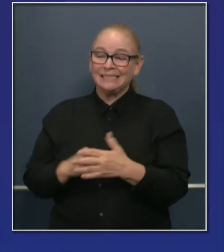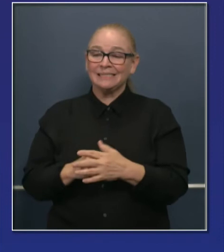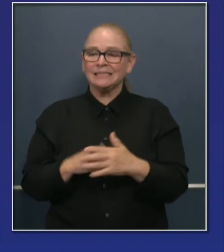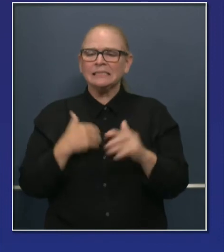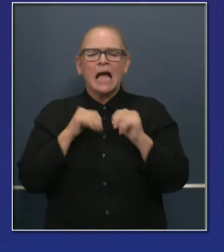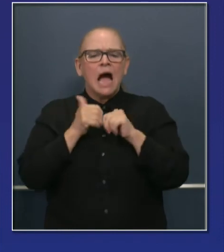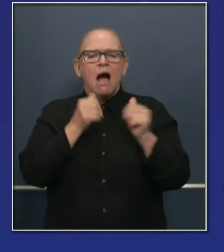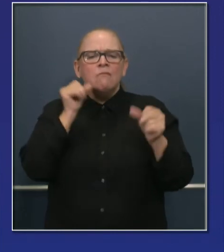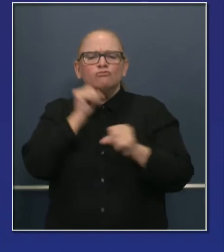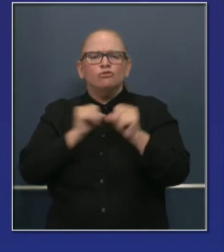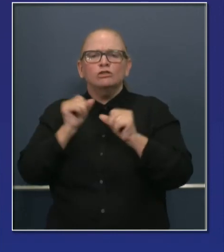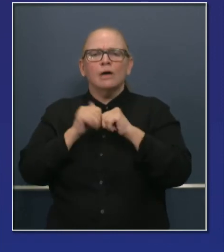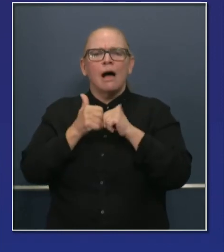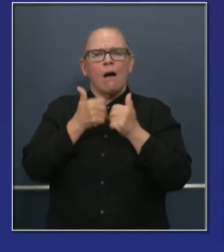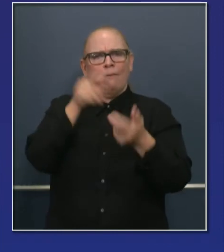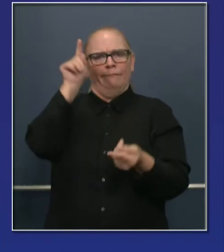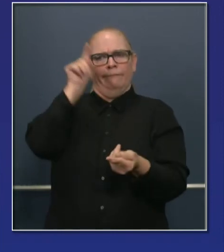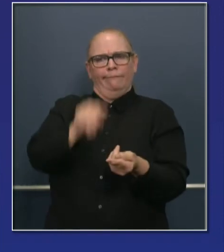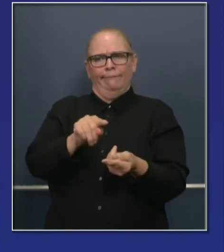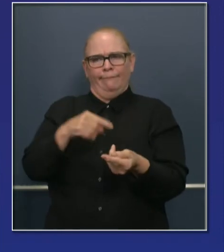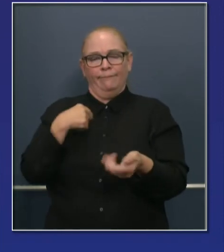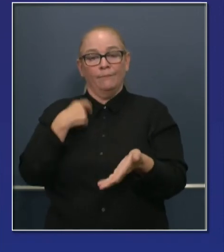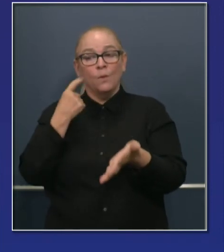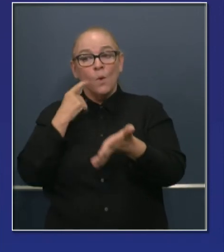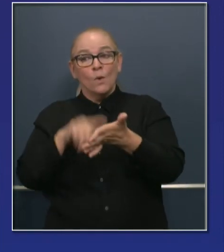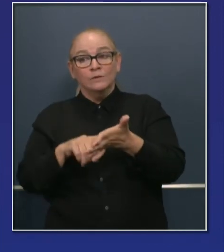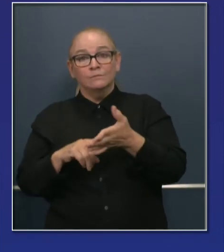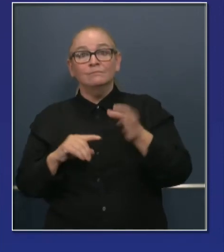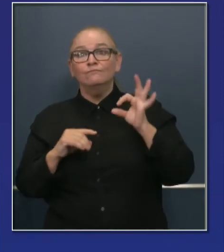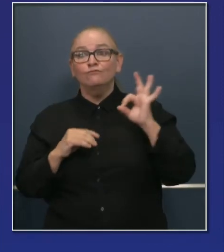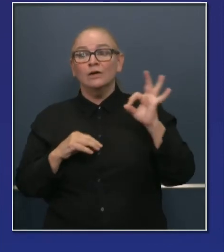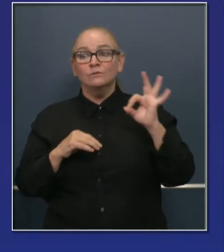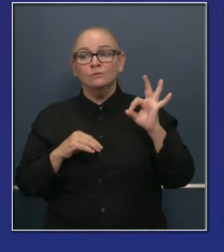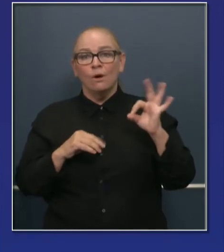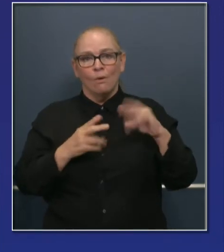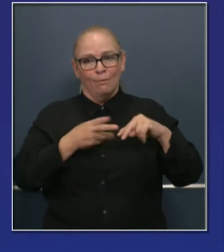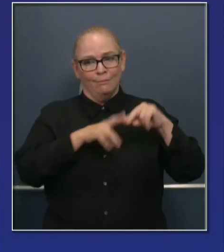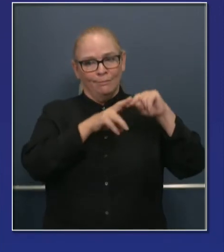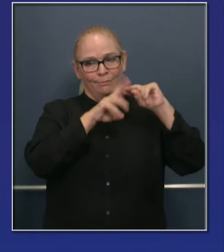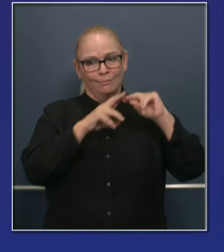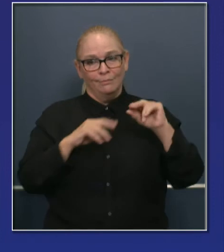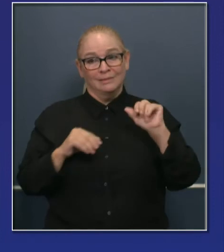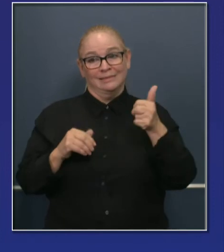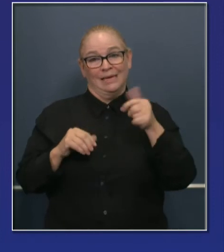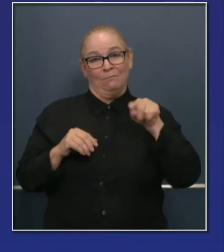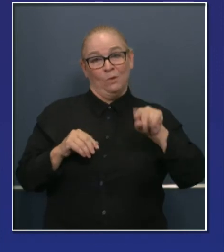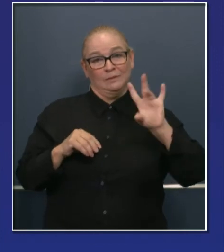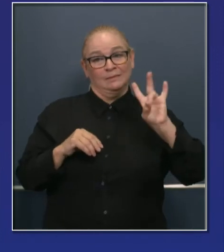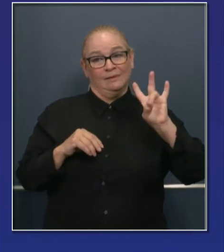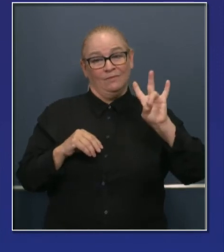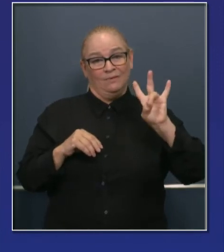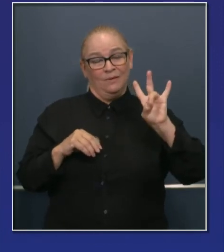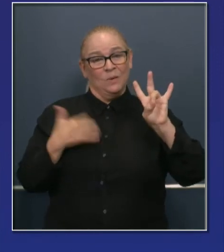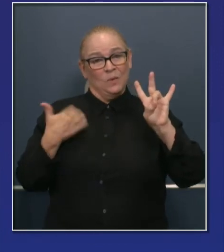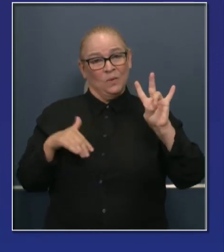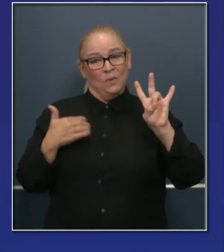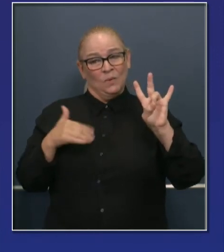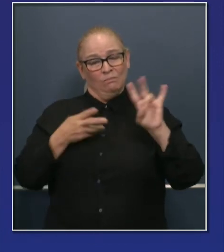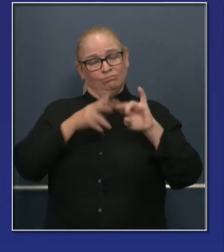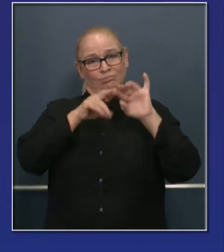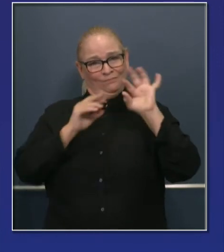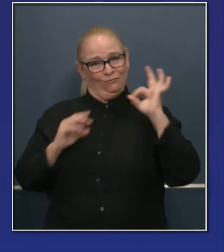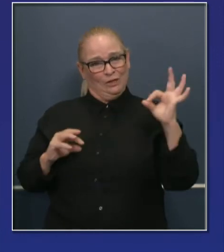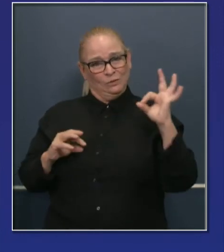saw positivity rates on the lower end in Fresno at the time at 10.7%. And peaking